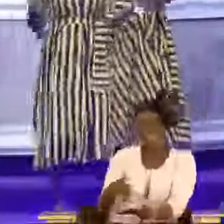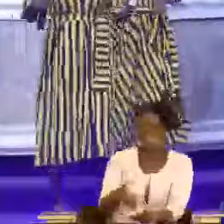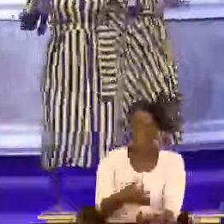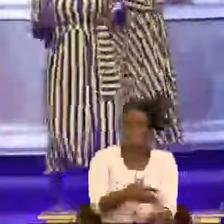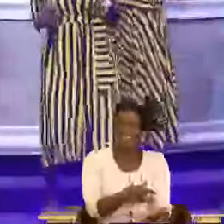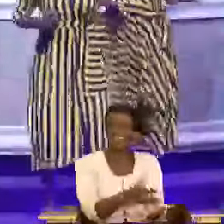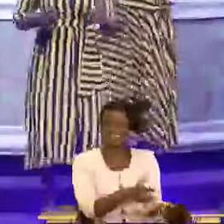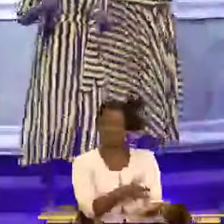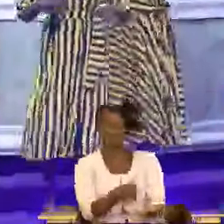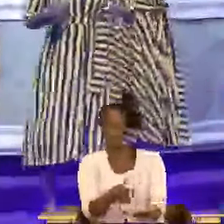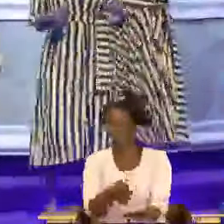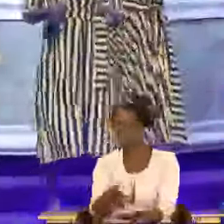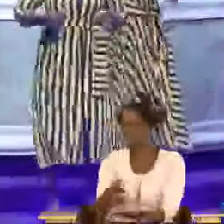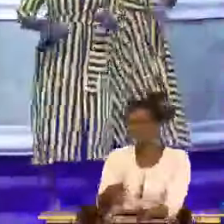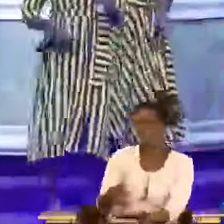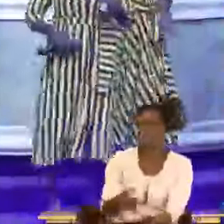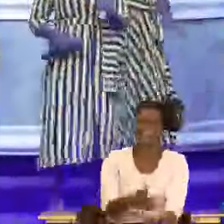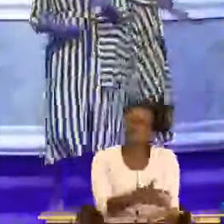only